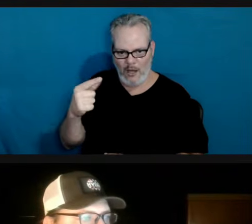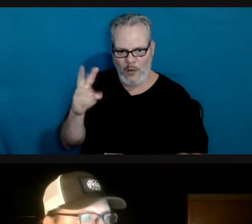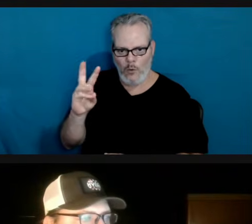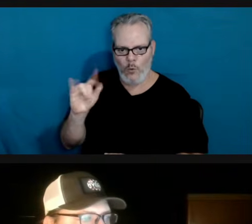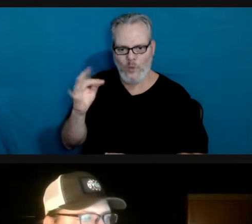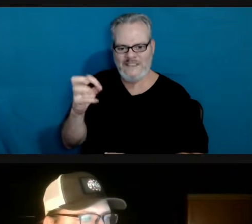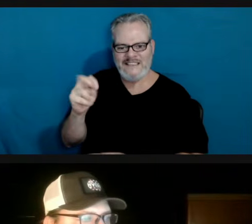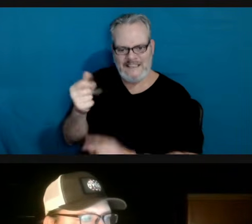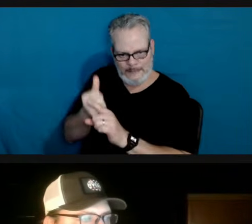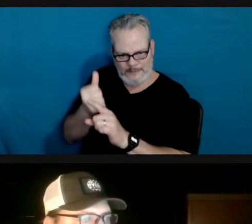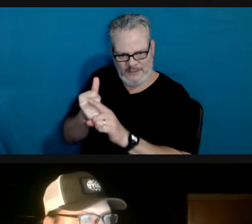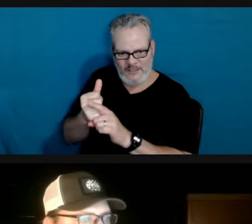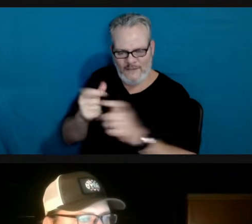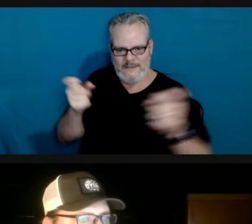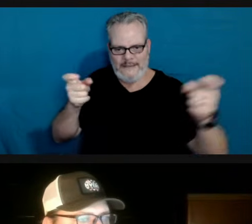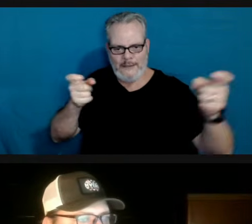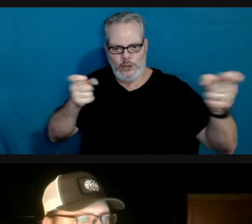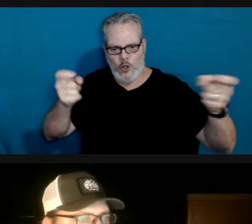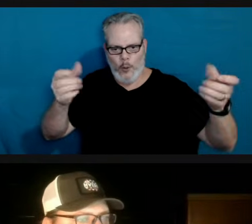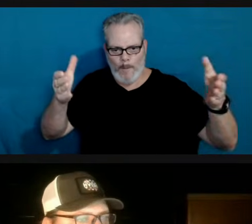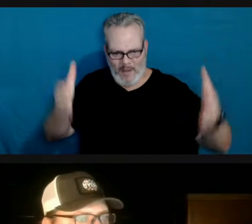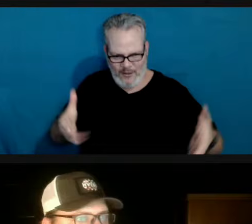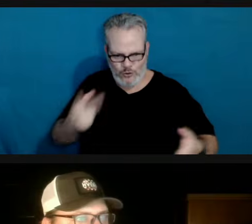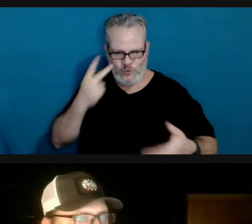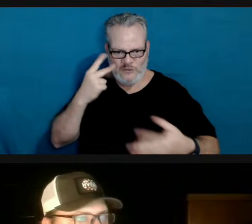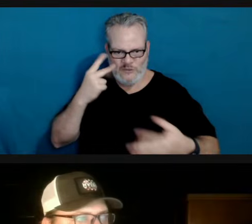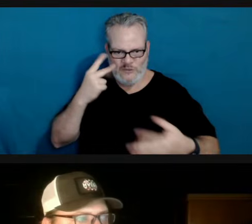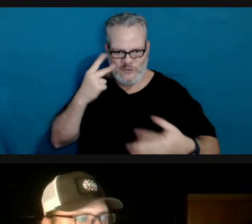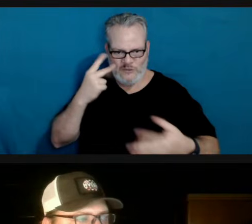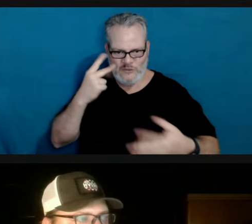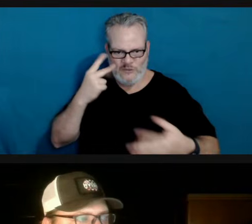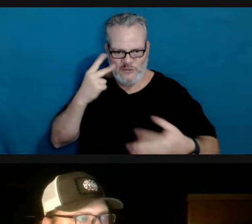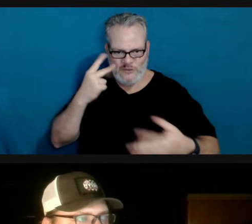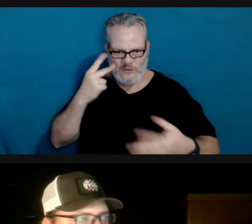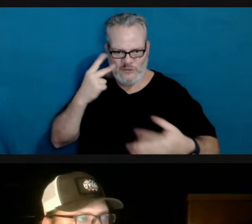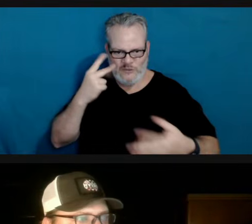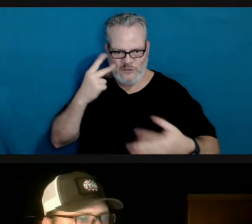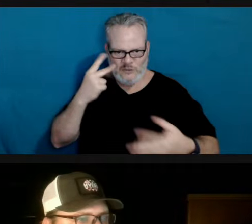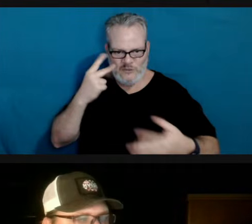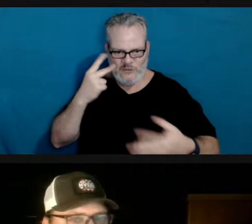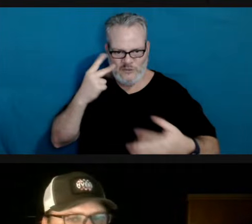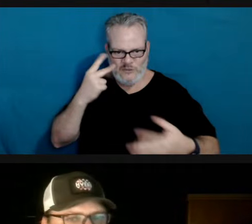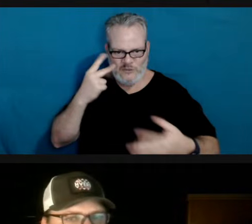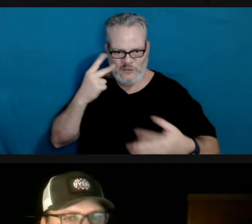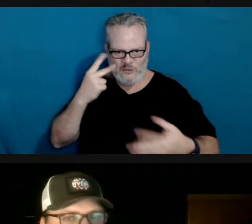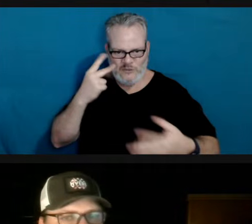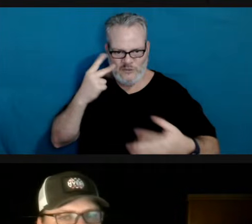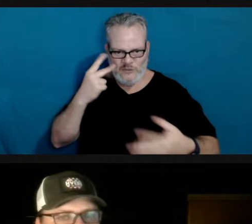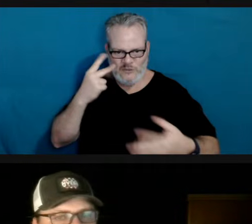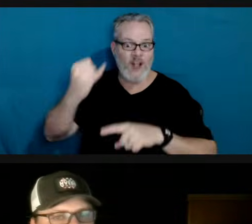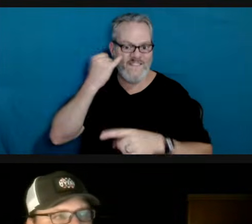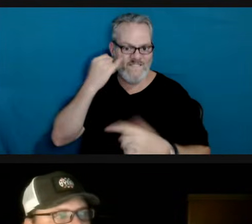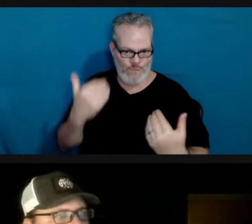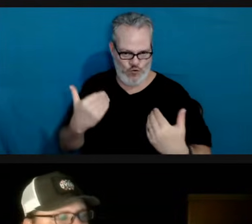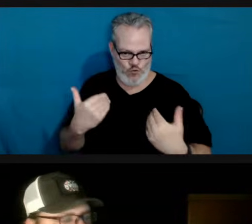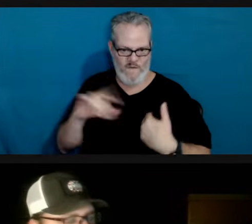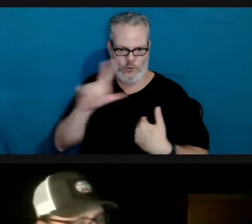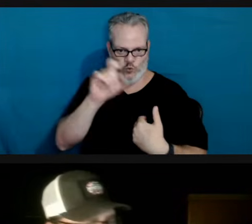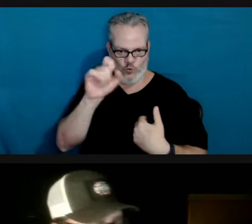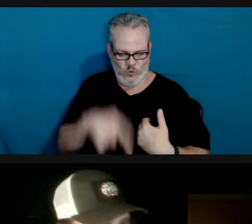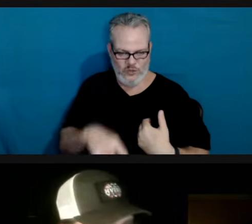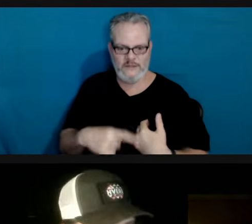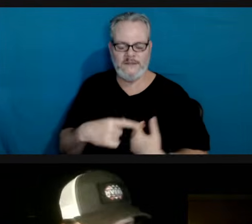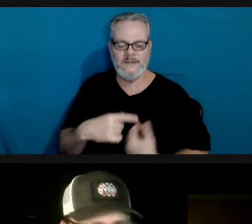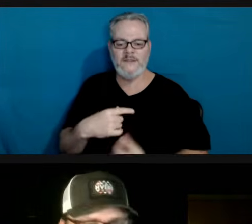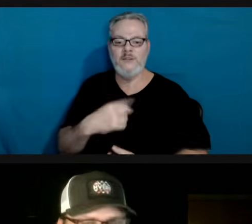and his number there and his email as well. You can give them a call if you have questions. The American